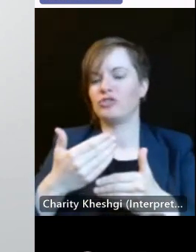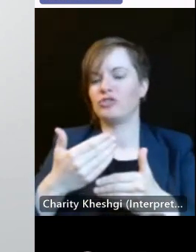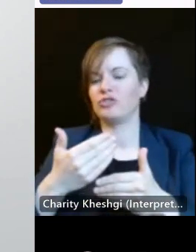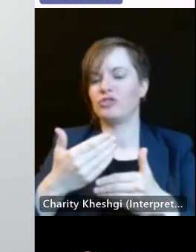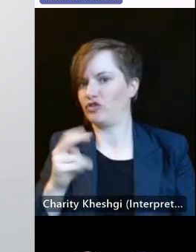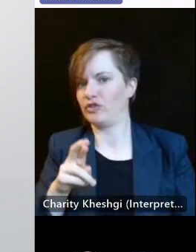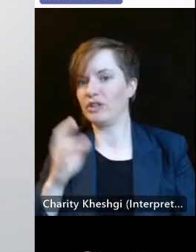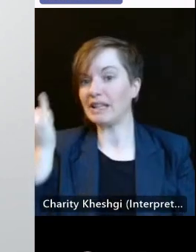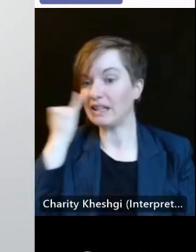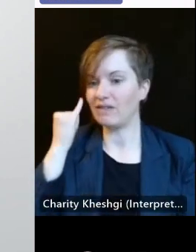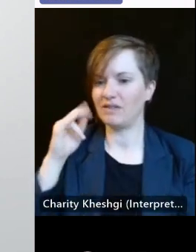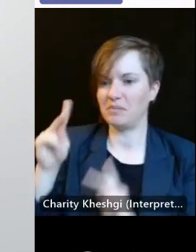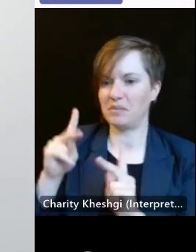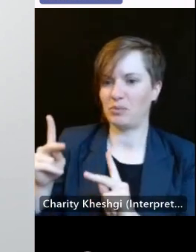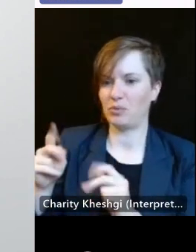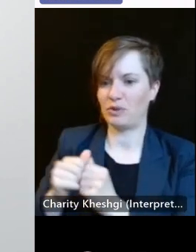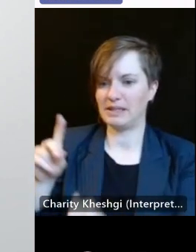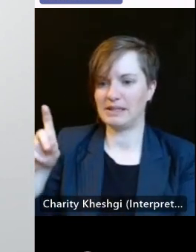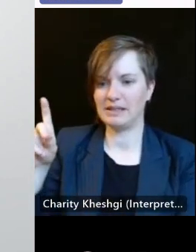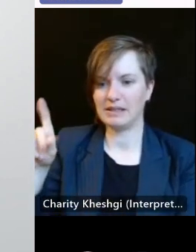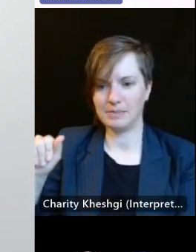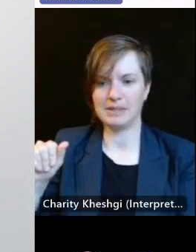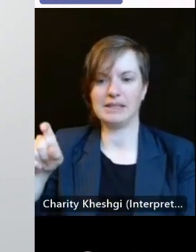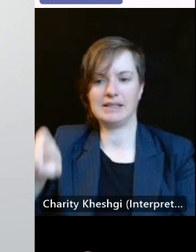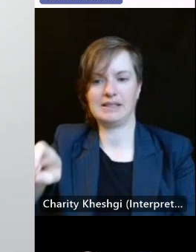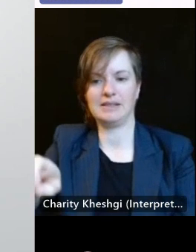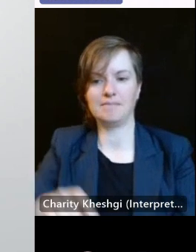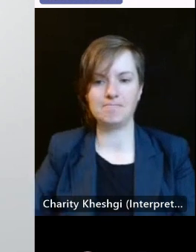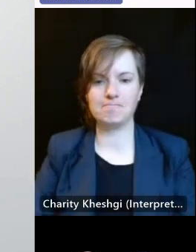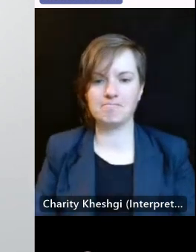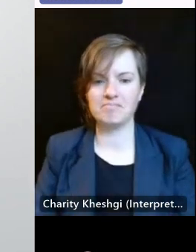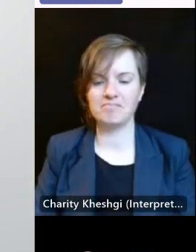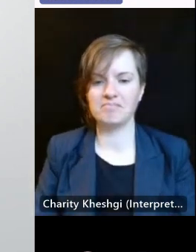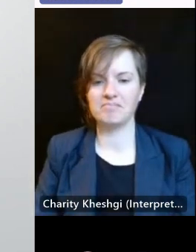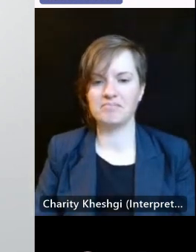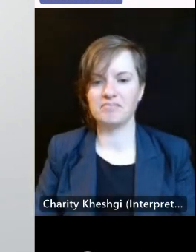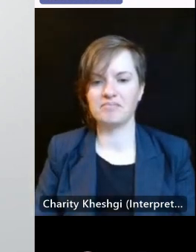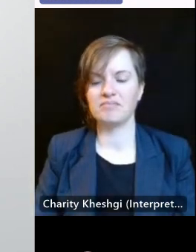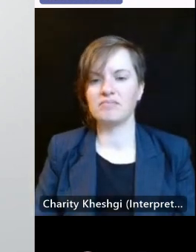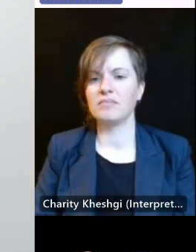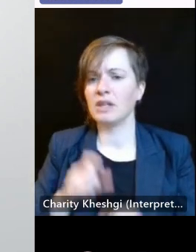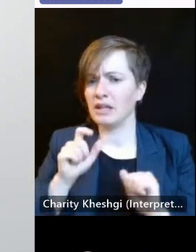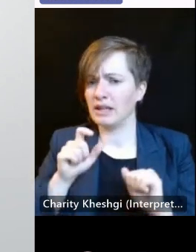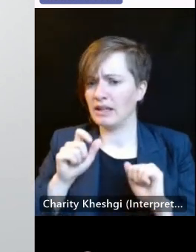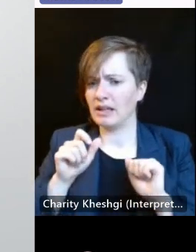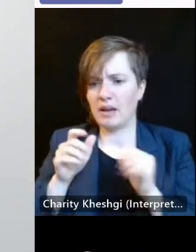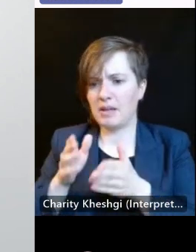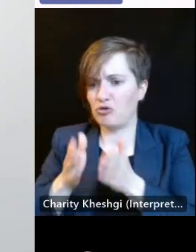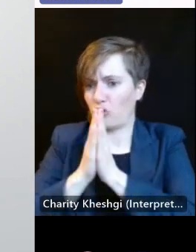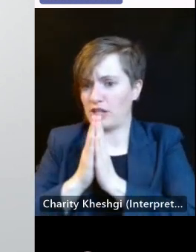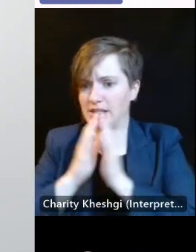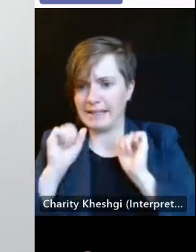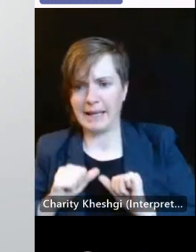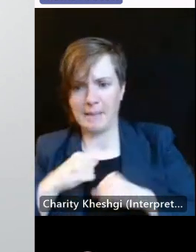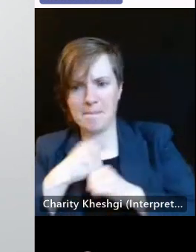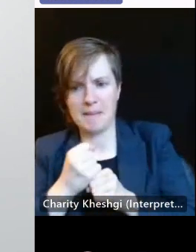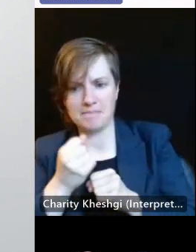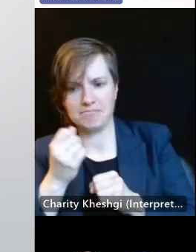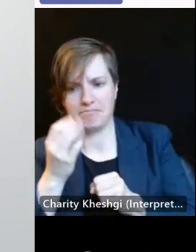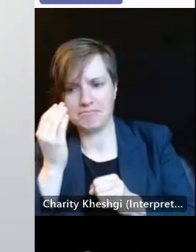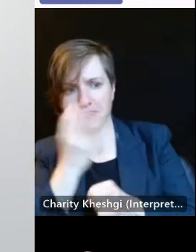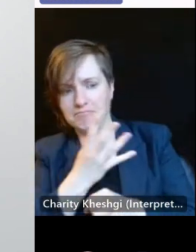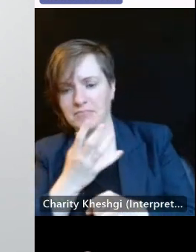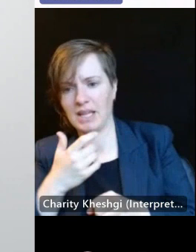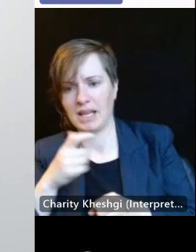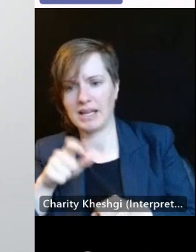So requests can be made for reasonable accommodations or modifications. Now, what are some examples